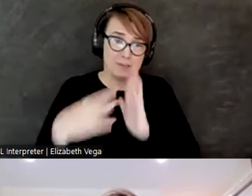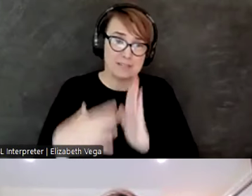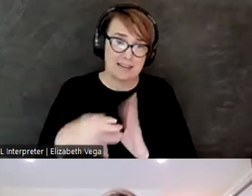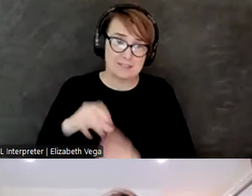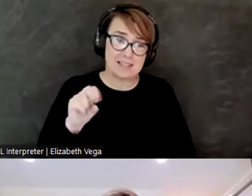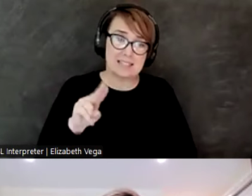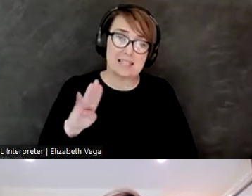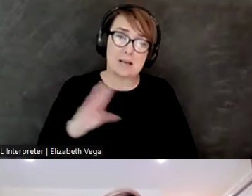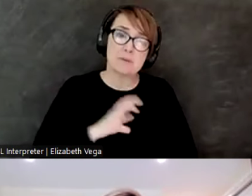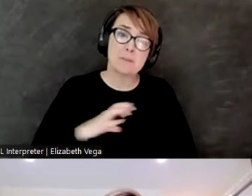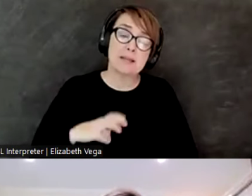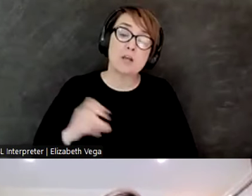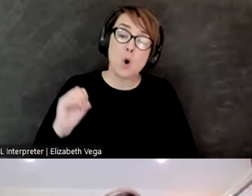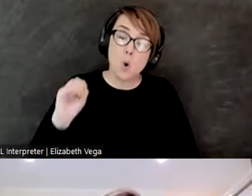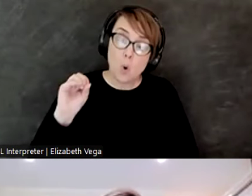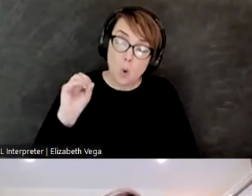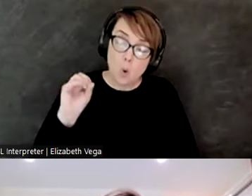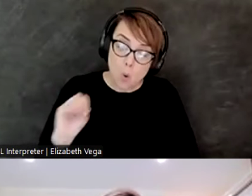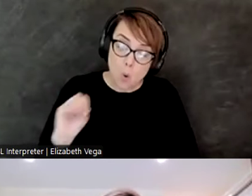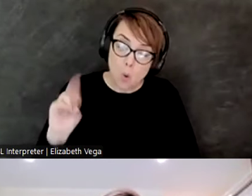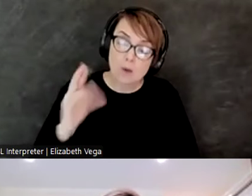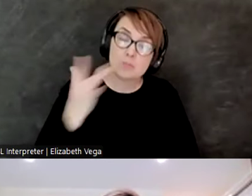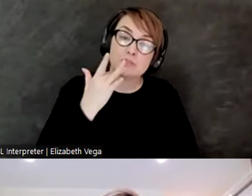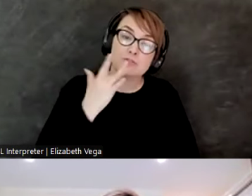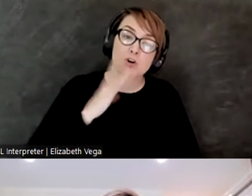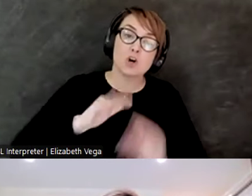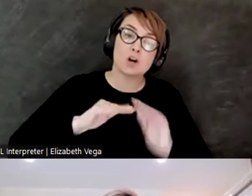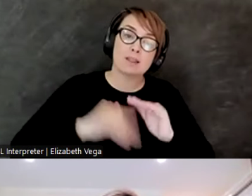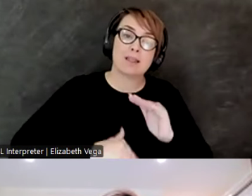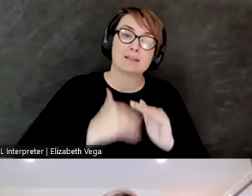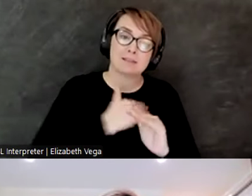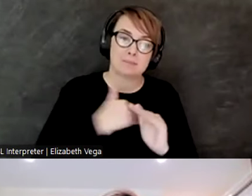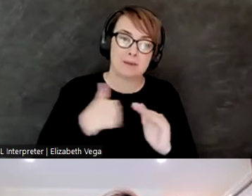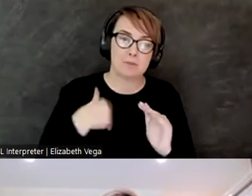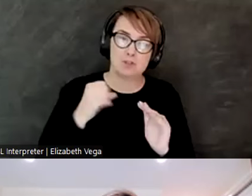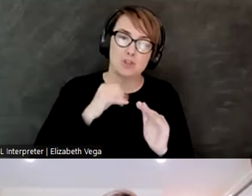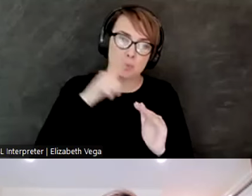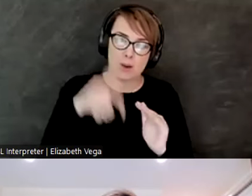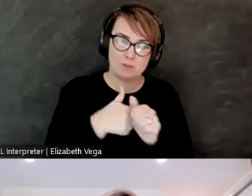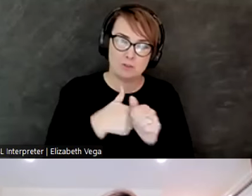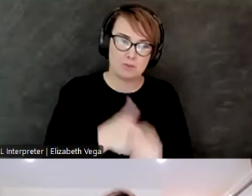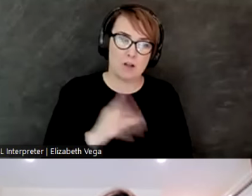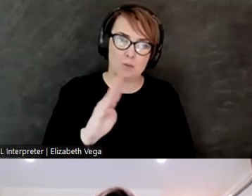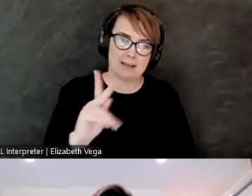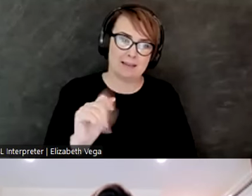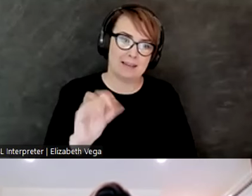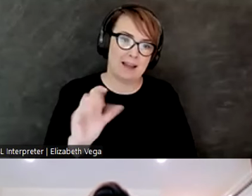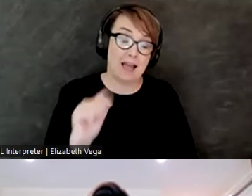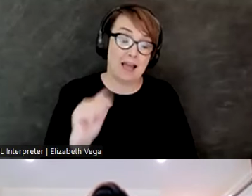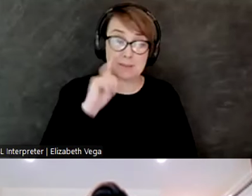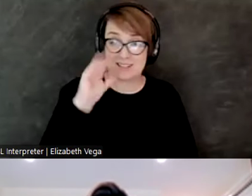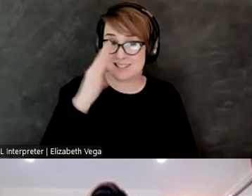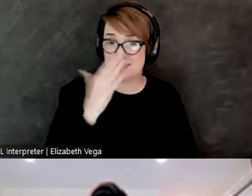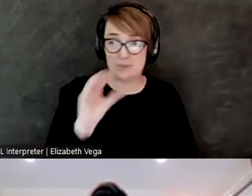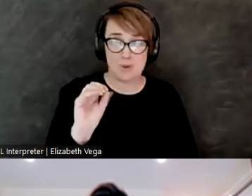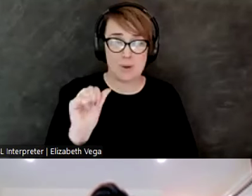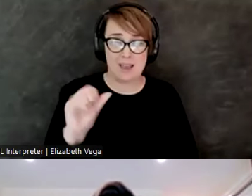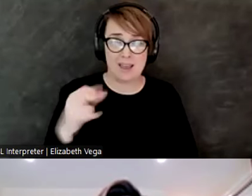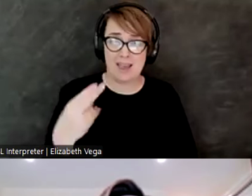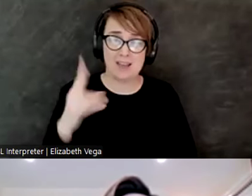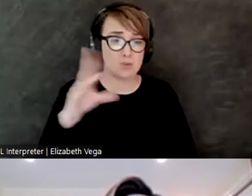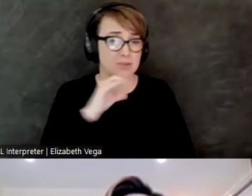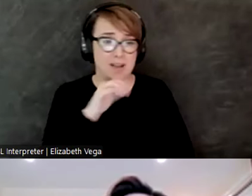Or do you want less members so you're not subject to Bagley Keene? Because it appears that OAH is not going to do anything with regard